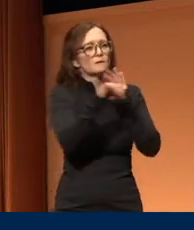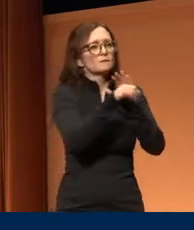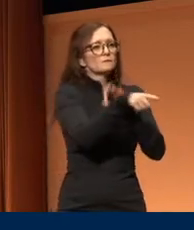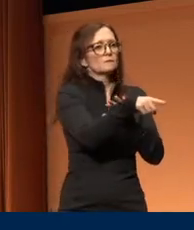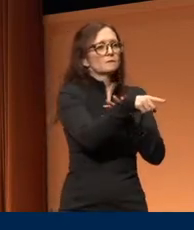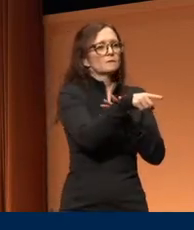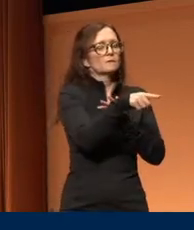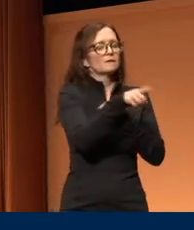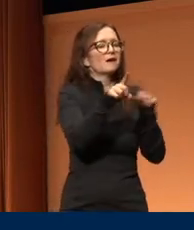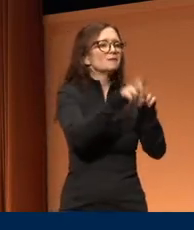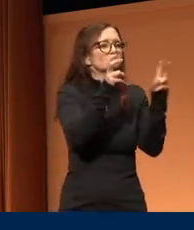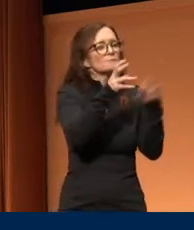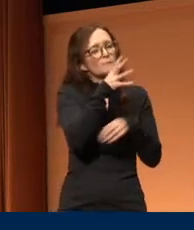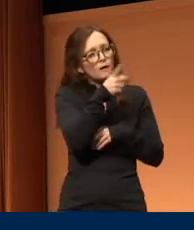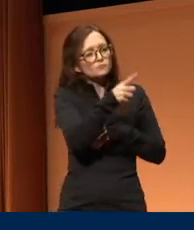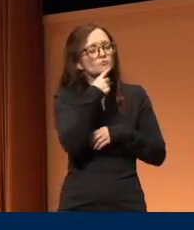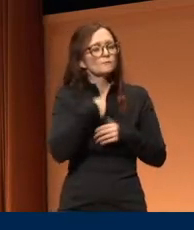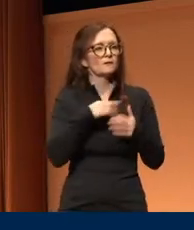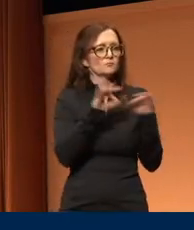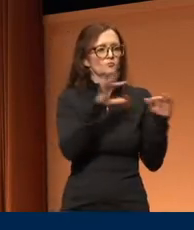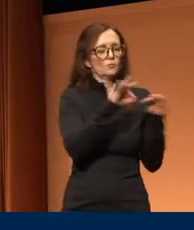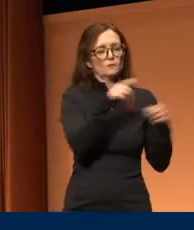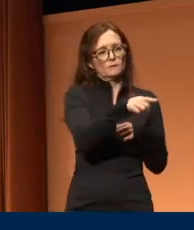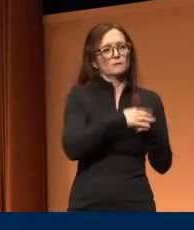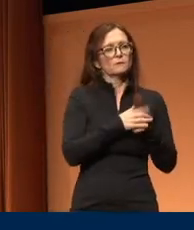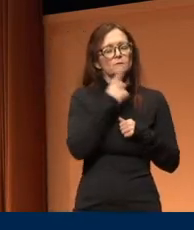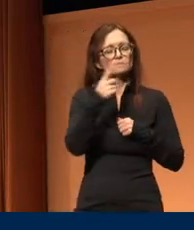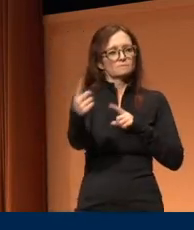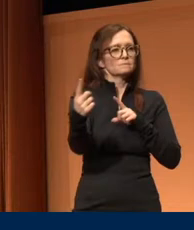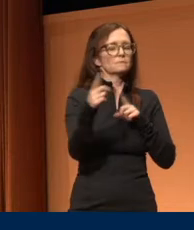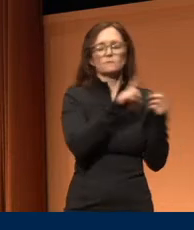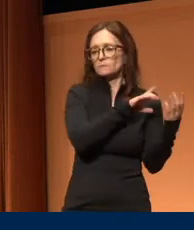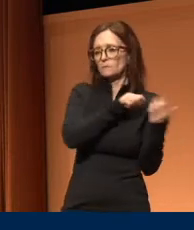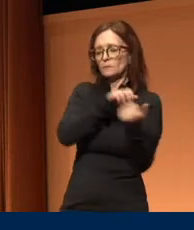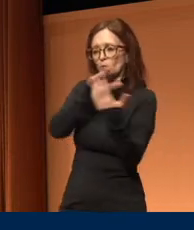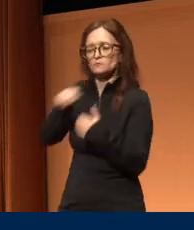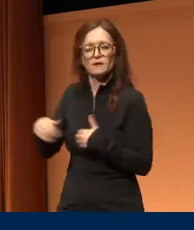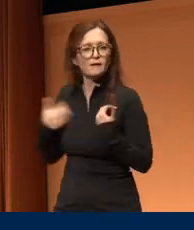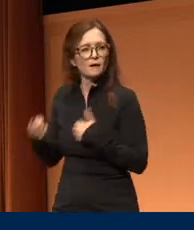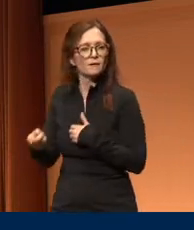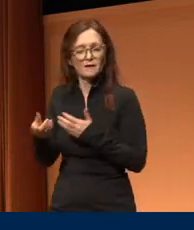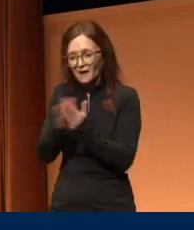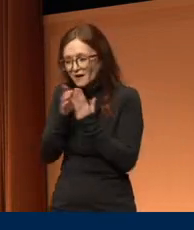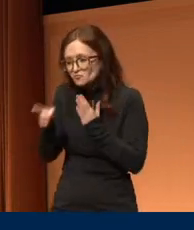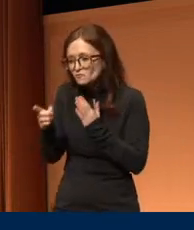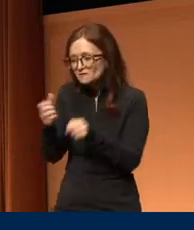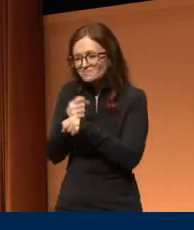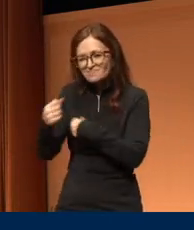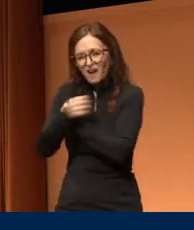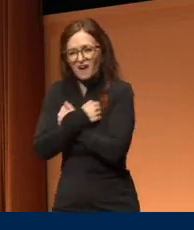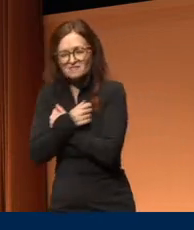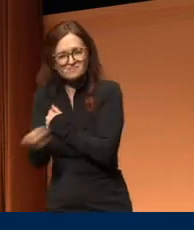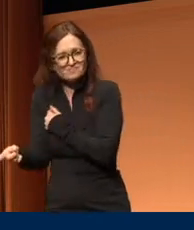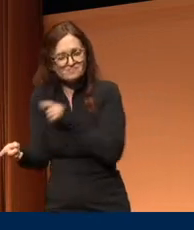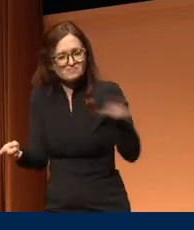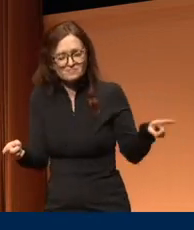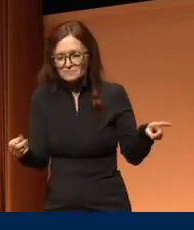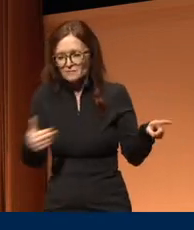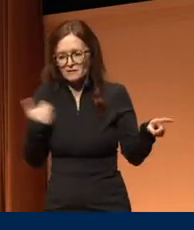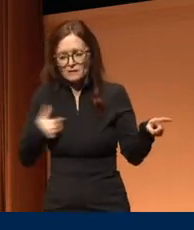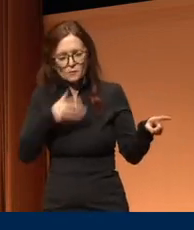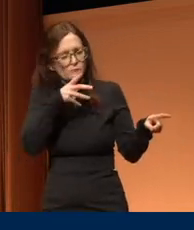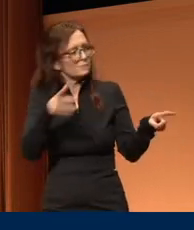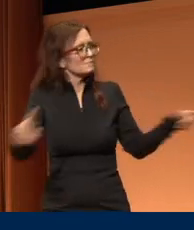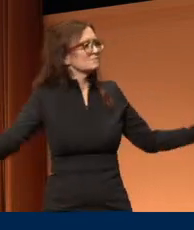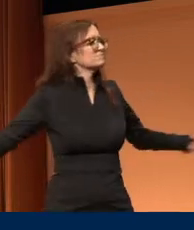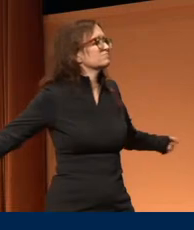herself as a mother when she told me this story, came to the younger one and asked, "Can I give you a cuddle?" The young woman opened